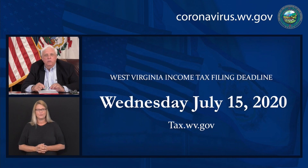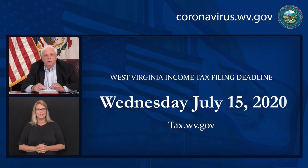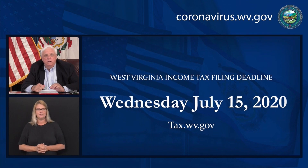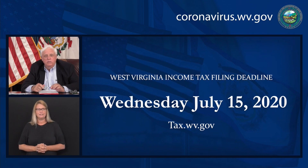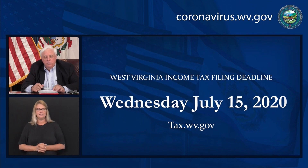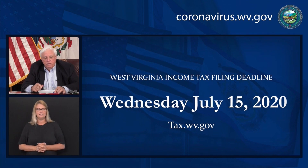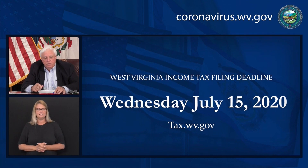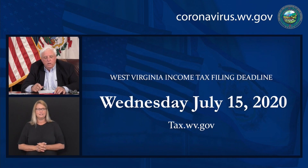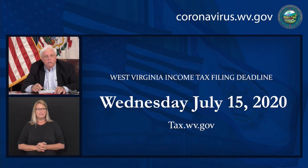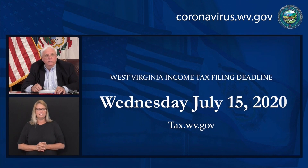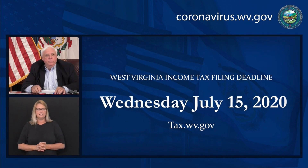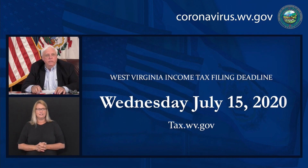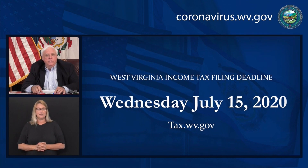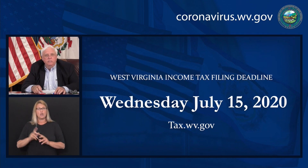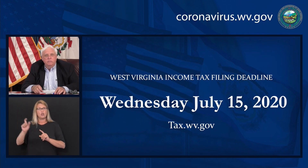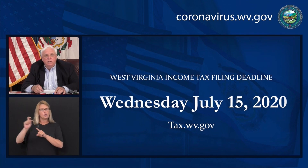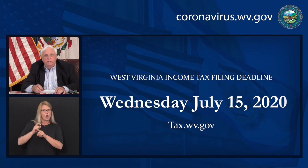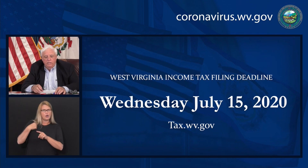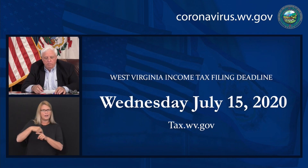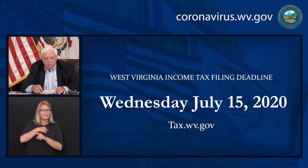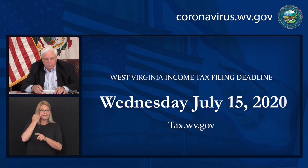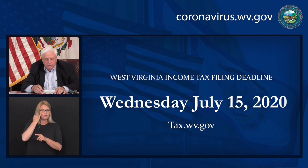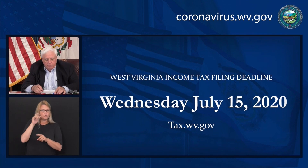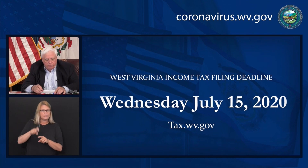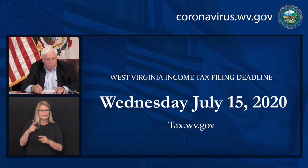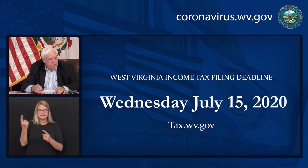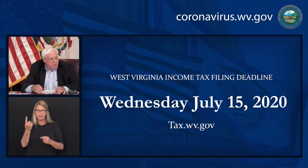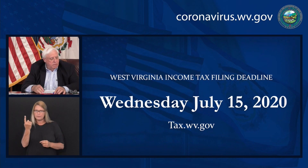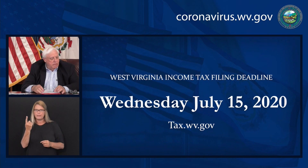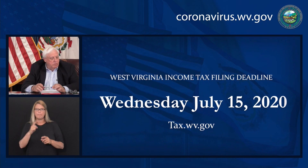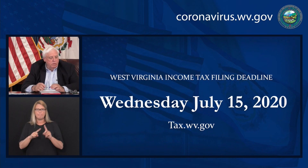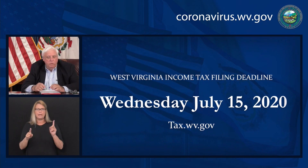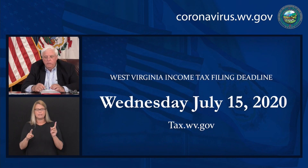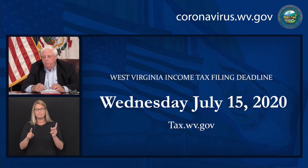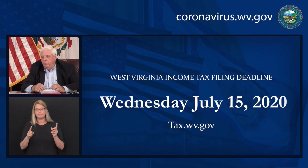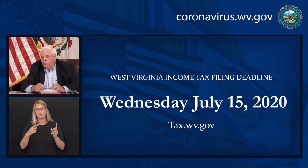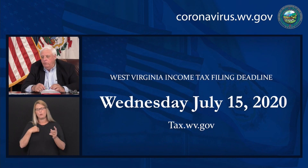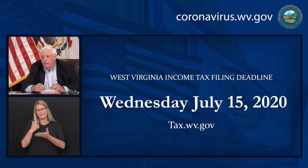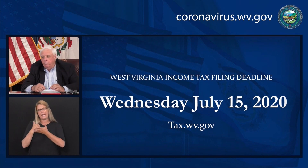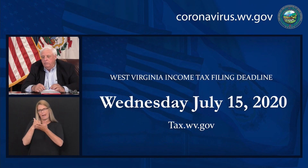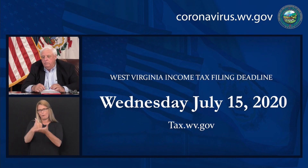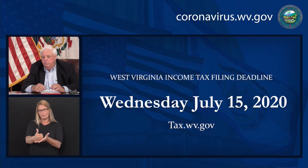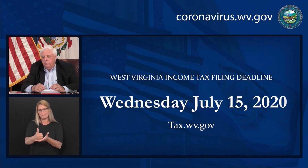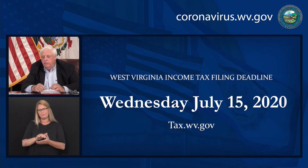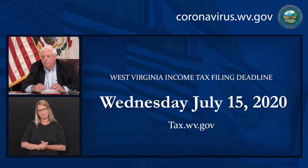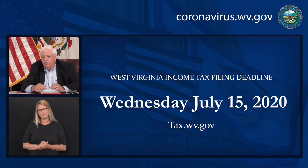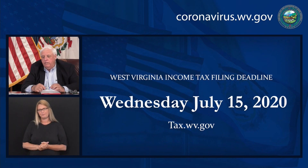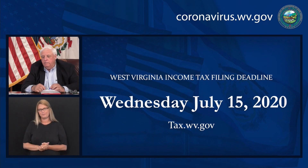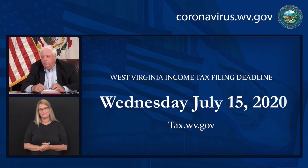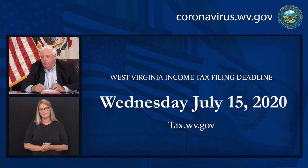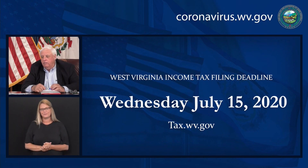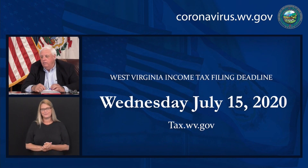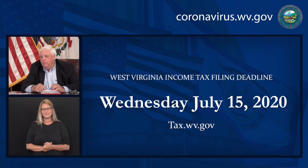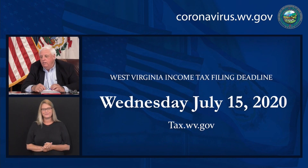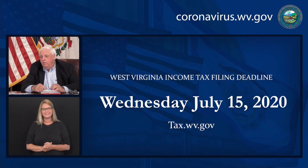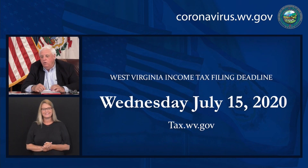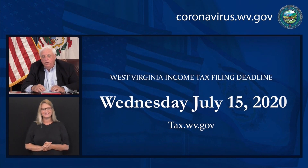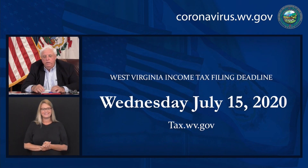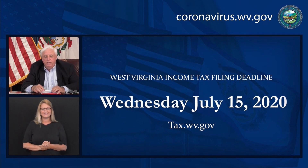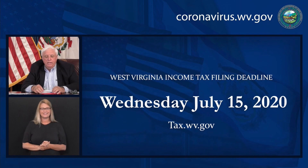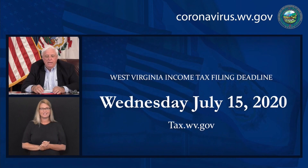said, this changes from time to time. In the spring, we had different schedules trying to get the tournaments